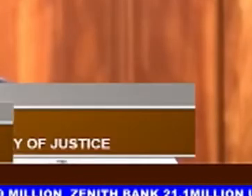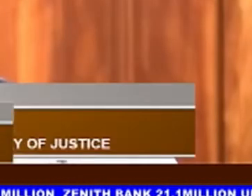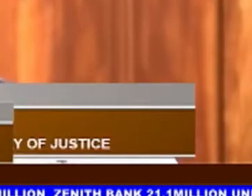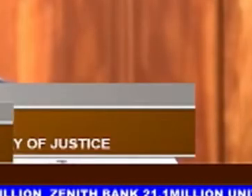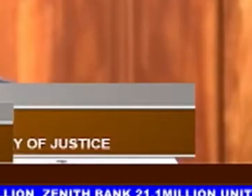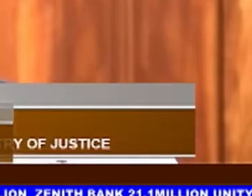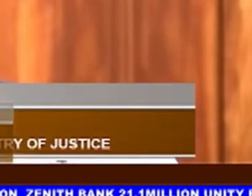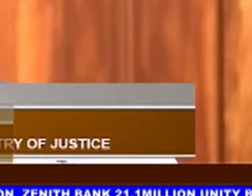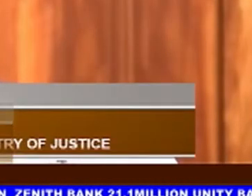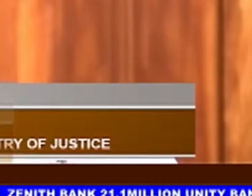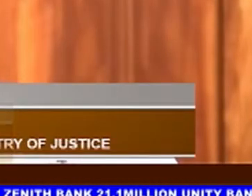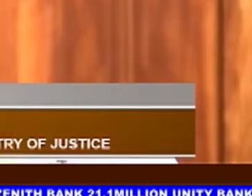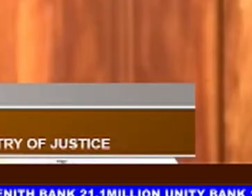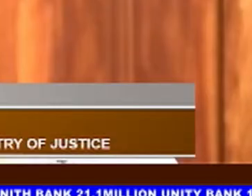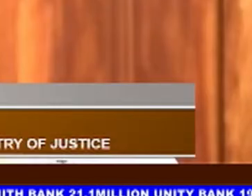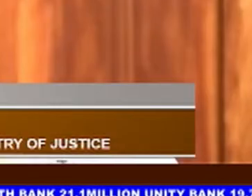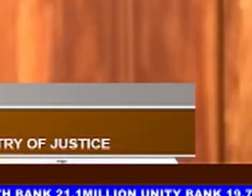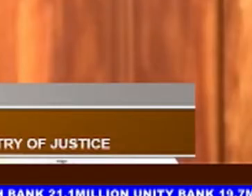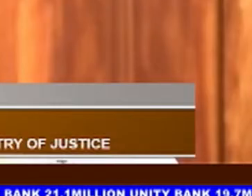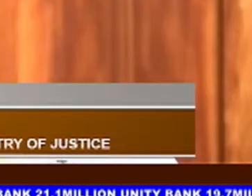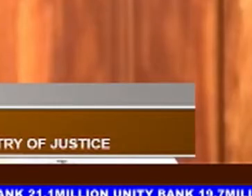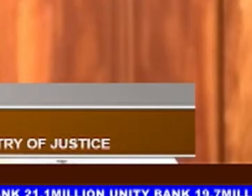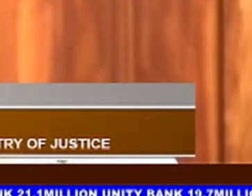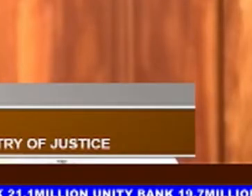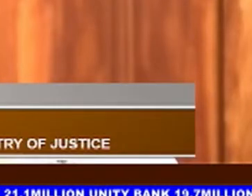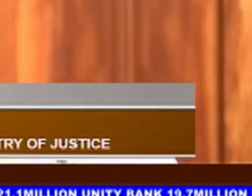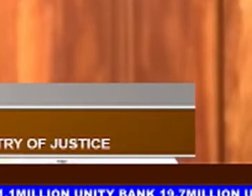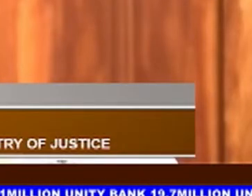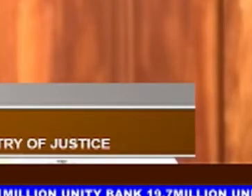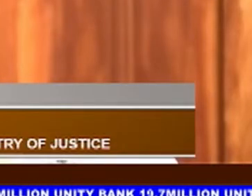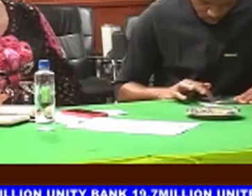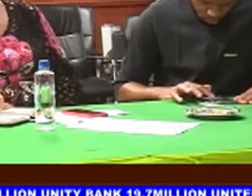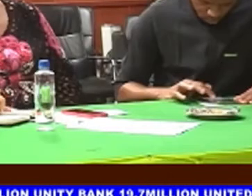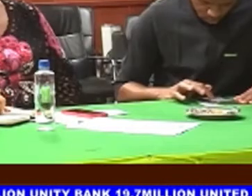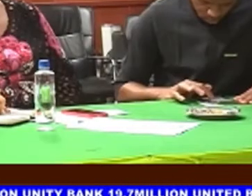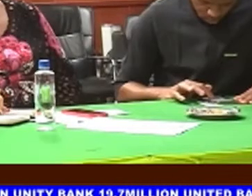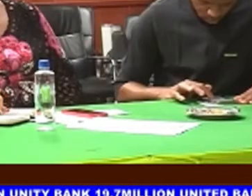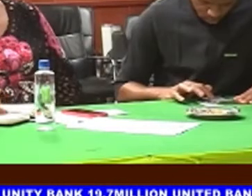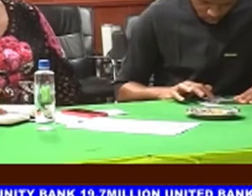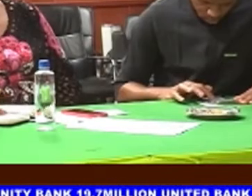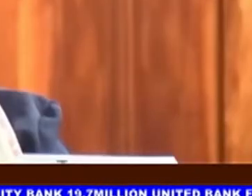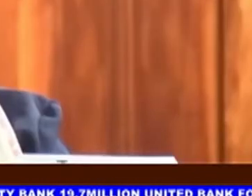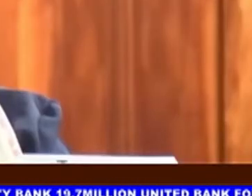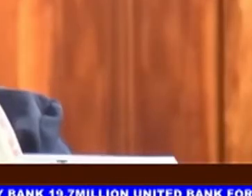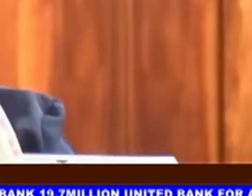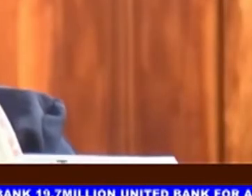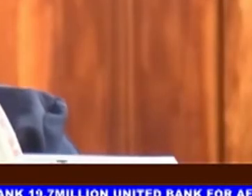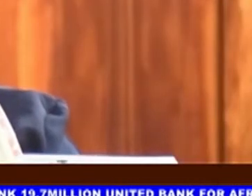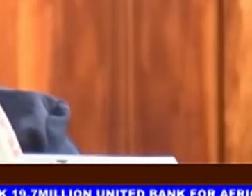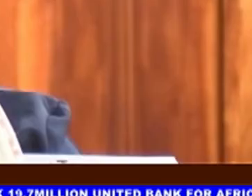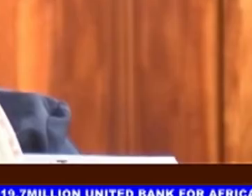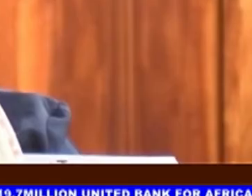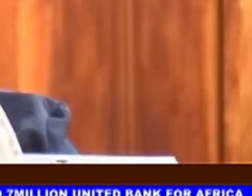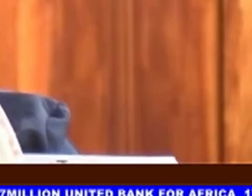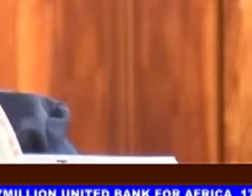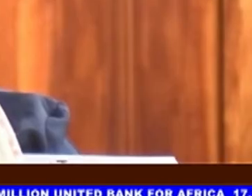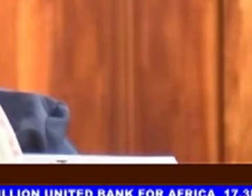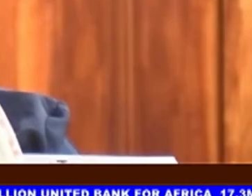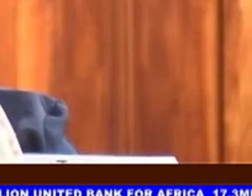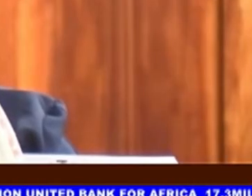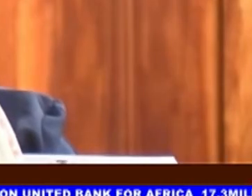ever-evolving world, it is important that the government provides access to correct and adequate information in order to